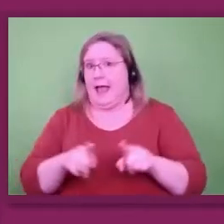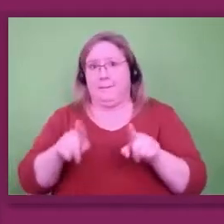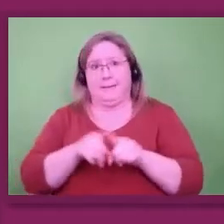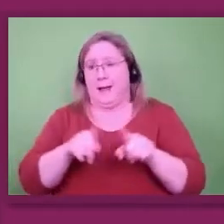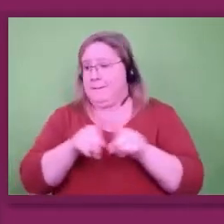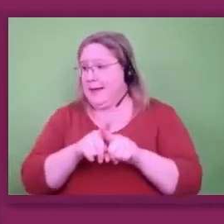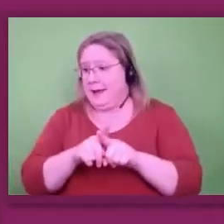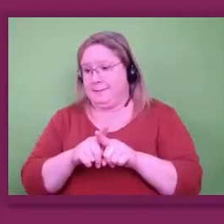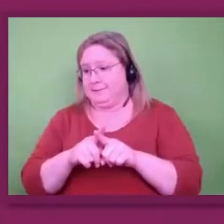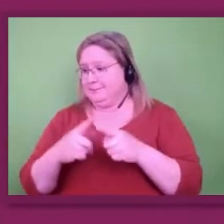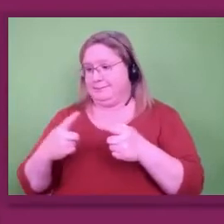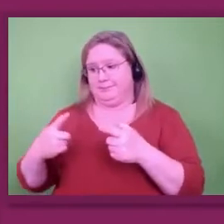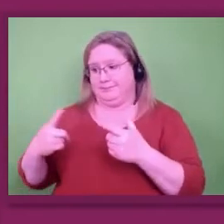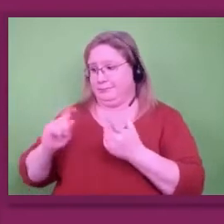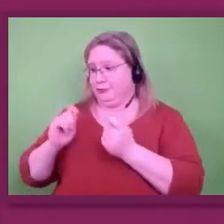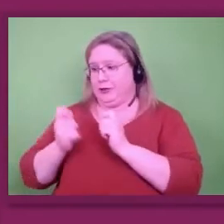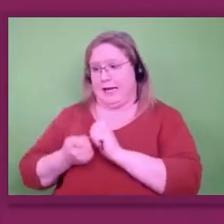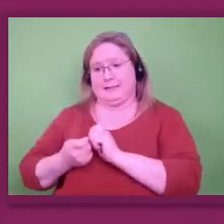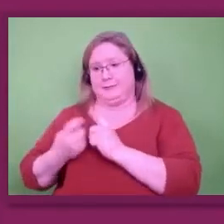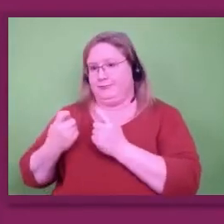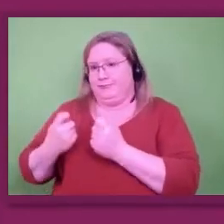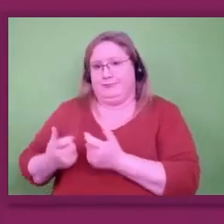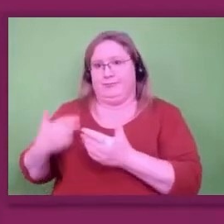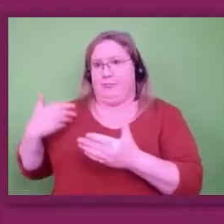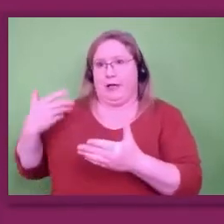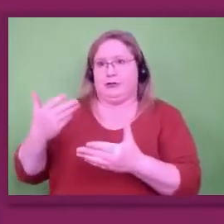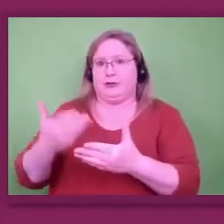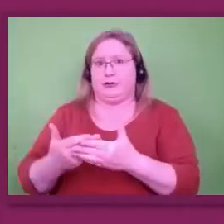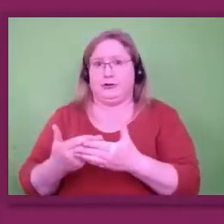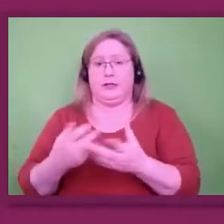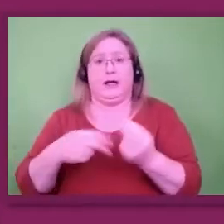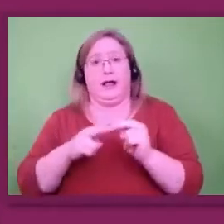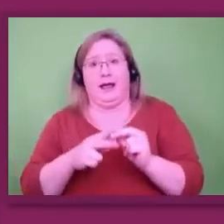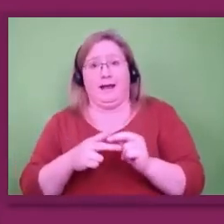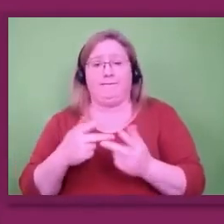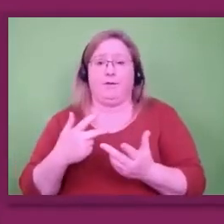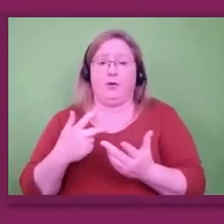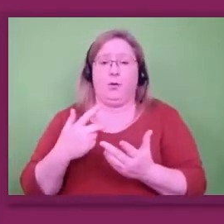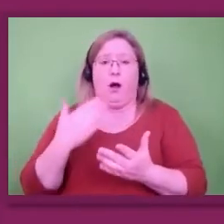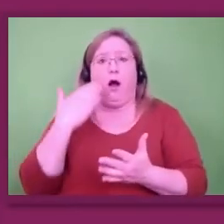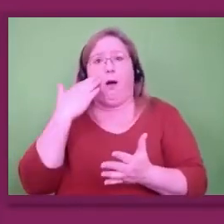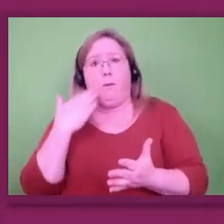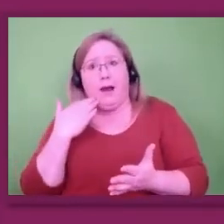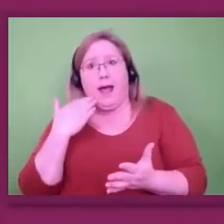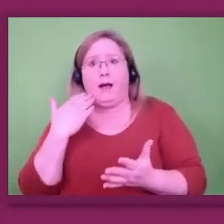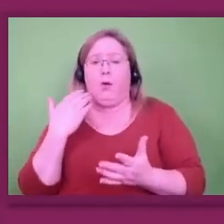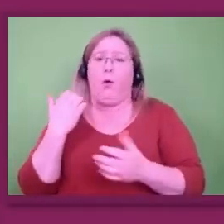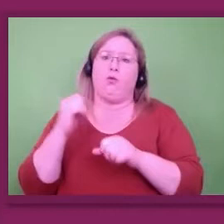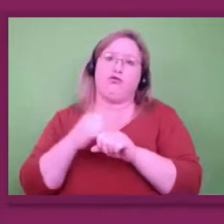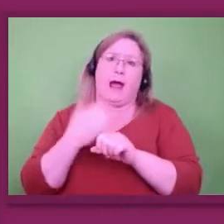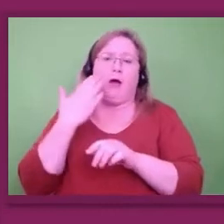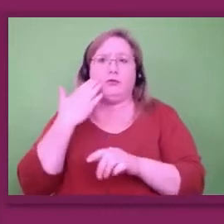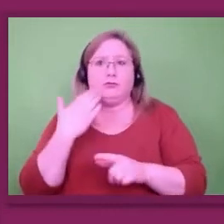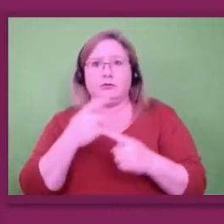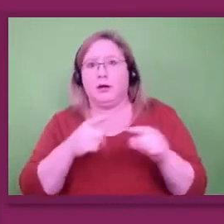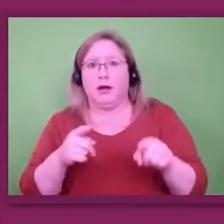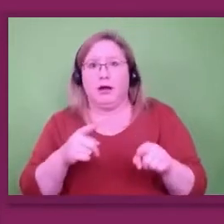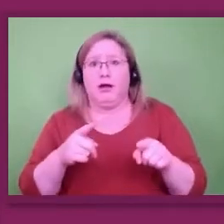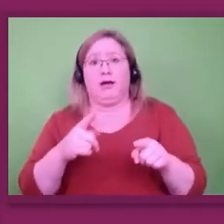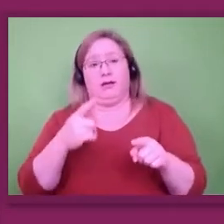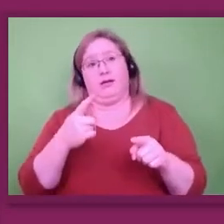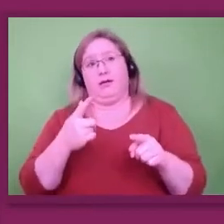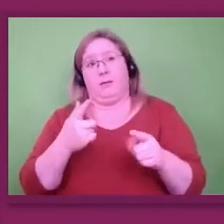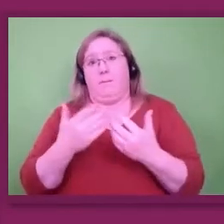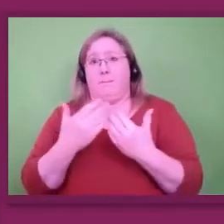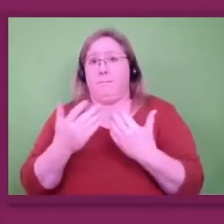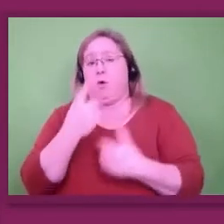panel, being Black or brown can mean that you're more likely to receive disproportionate care and you're at more significant risk of